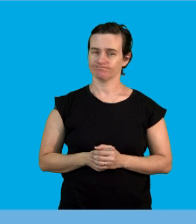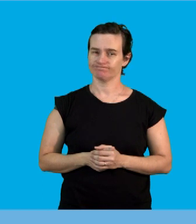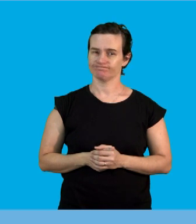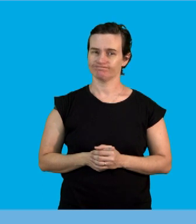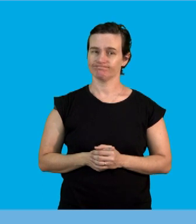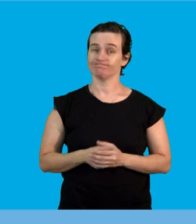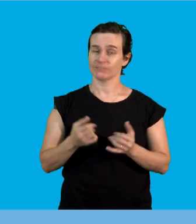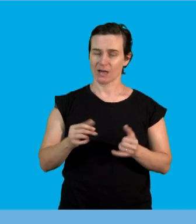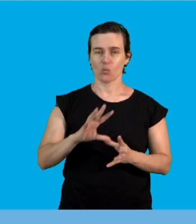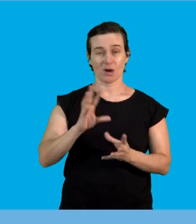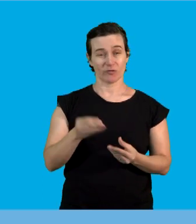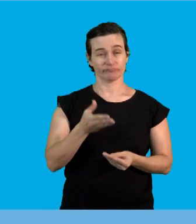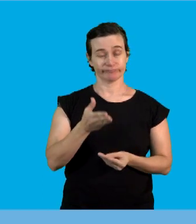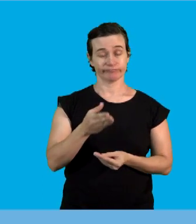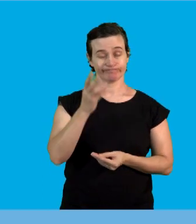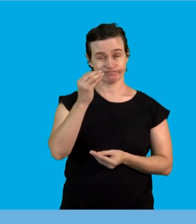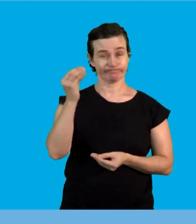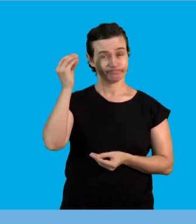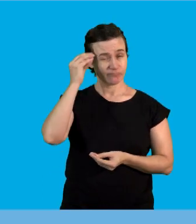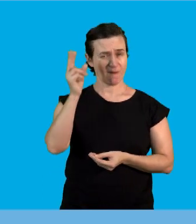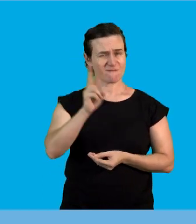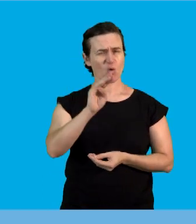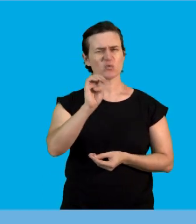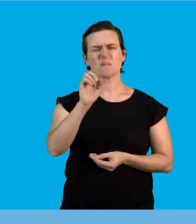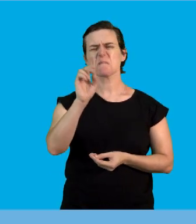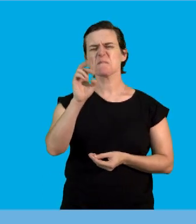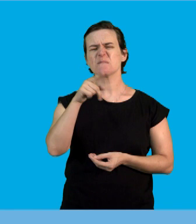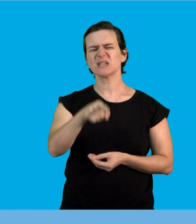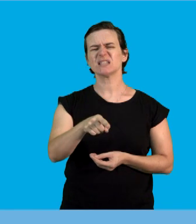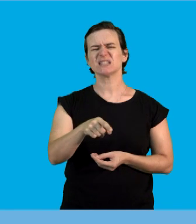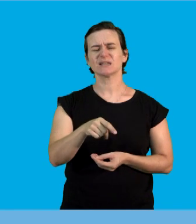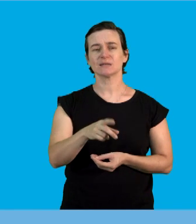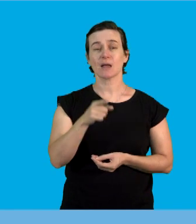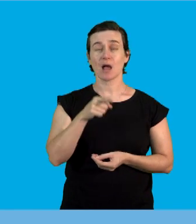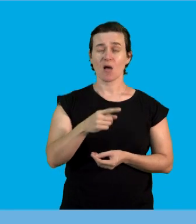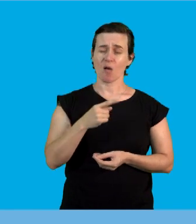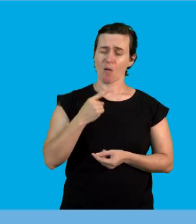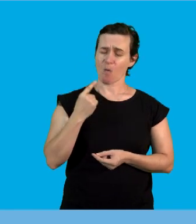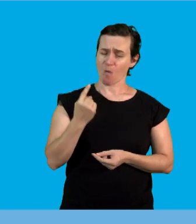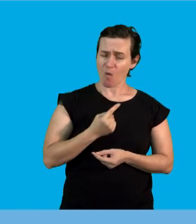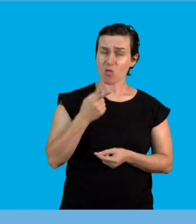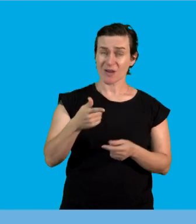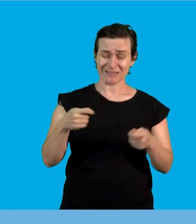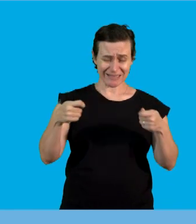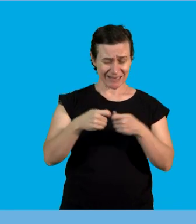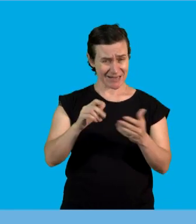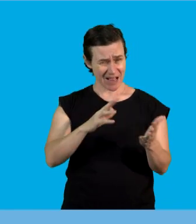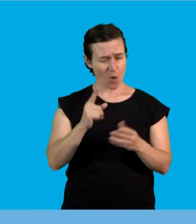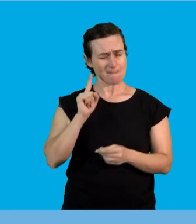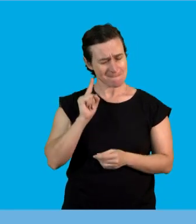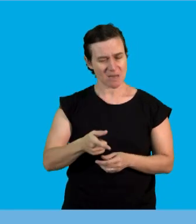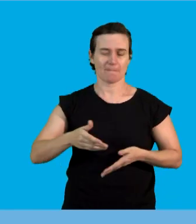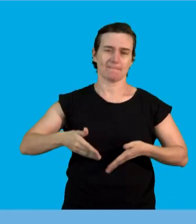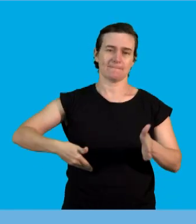So we have drawn everything. Remember, the voltmeter that we have there, it is going to always be measured, or going to always be